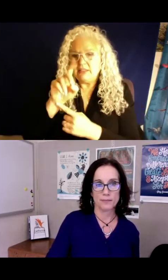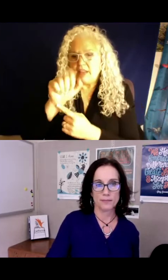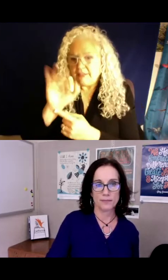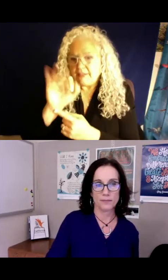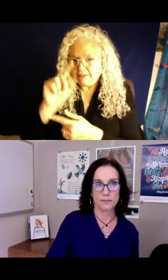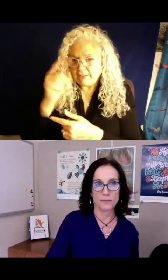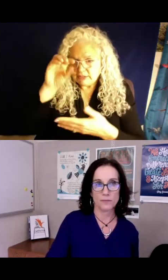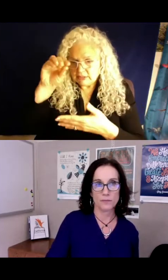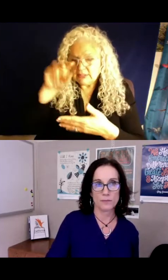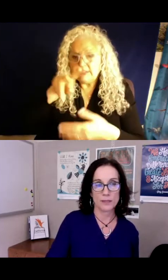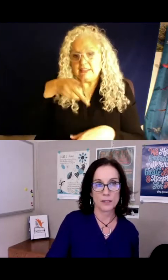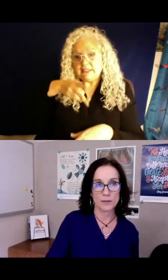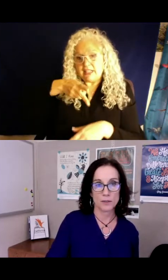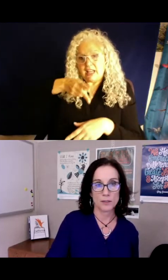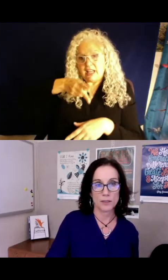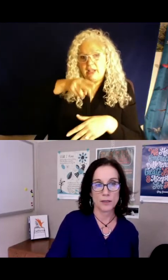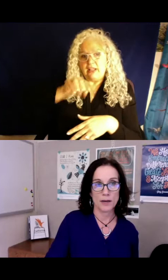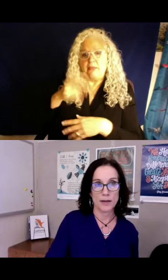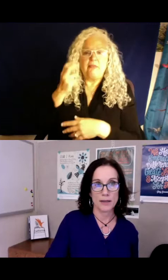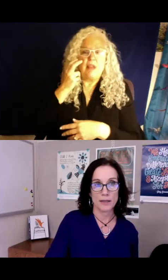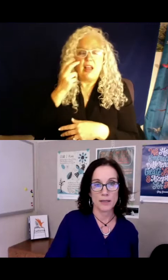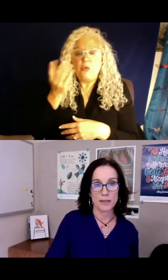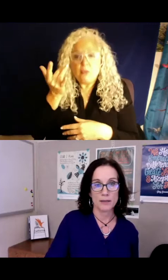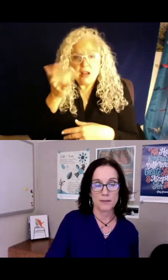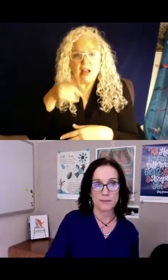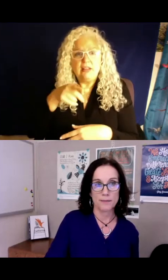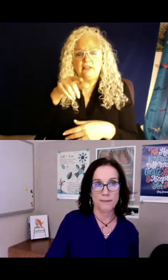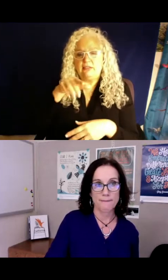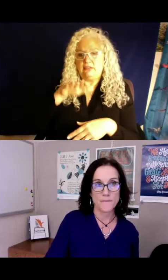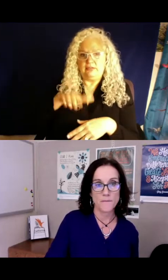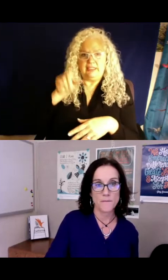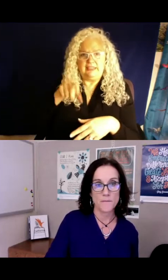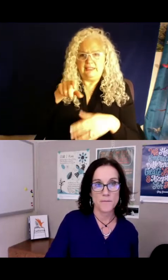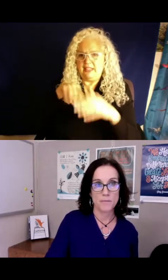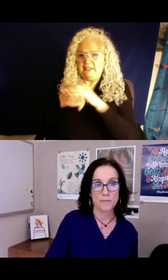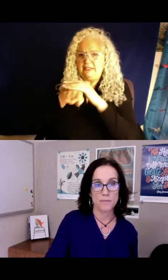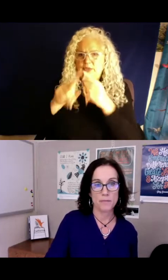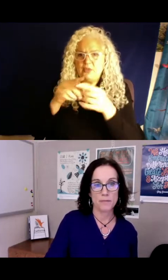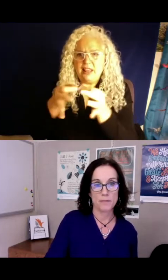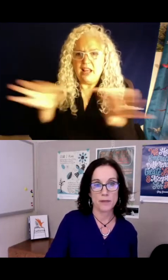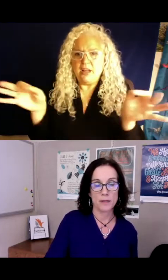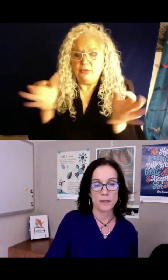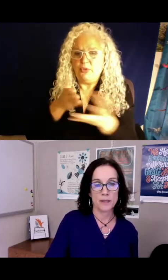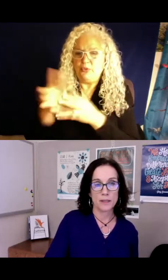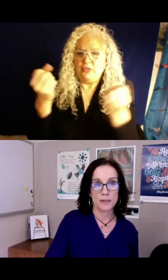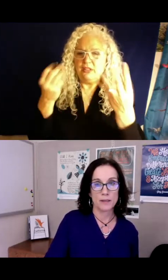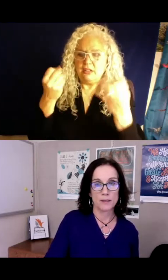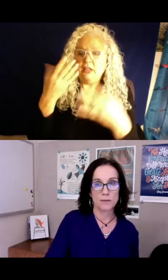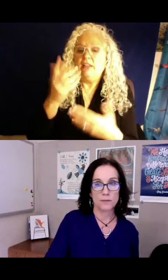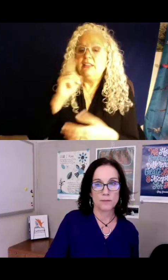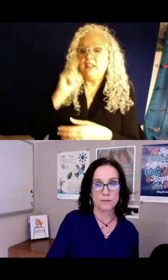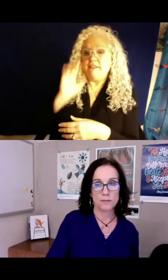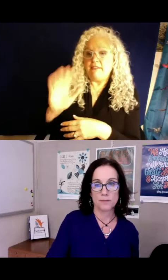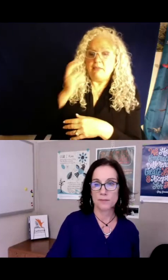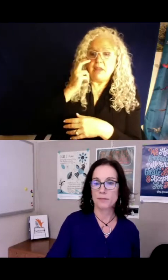The first disability listed is the primary disability, being deaf, and the secondary is blind. And the reason for that is because they